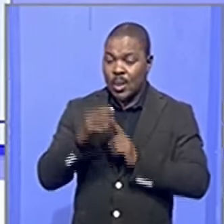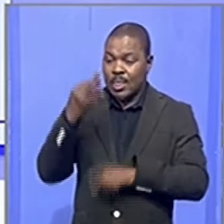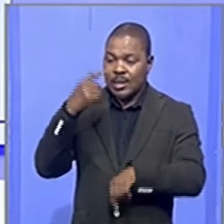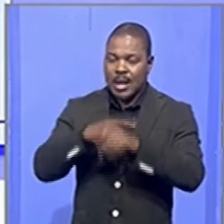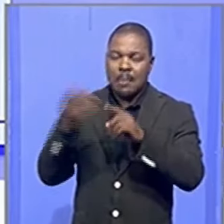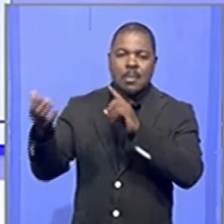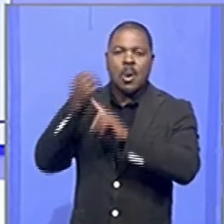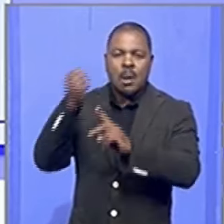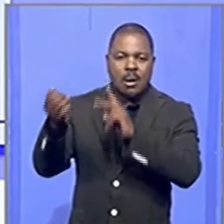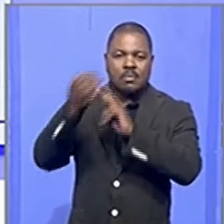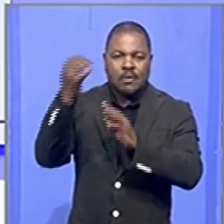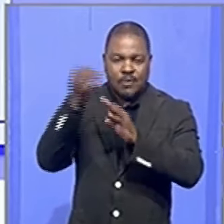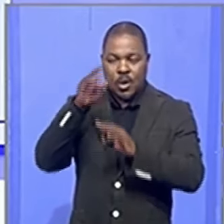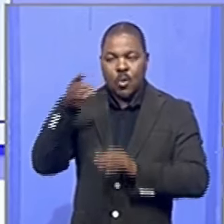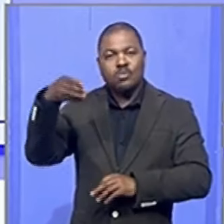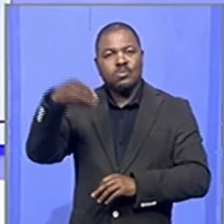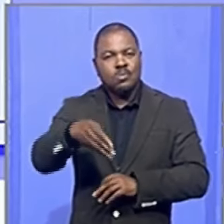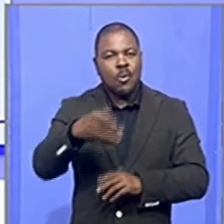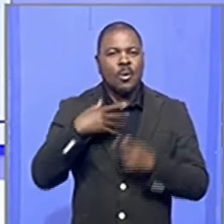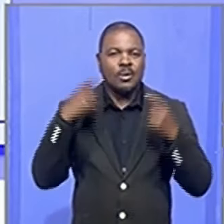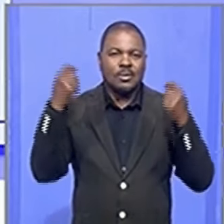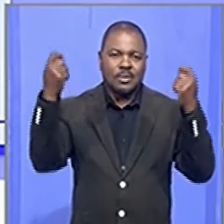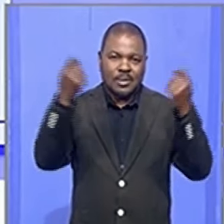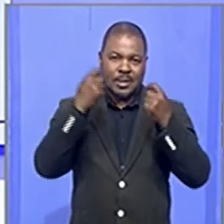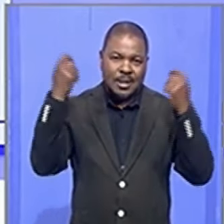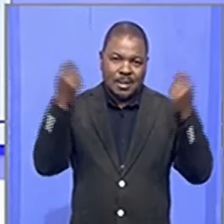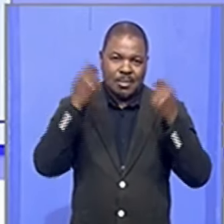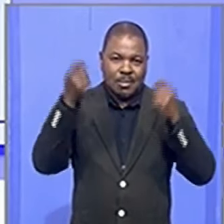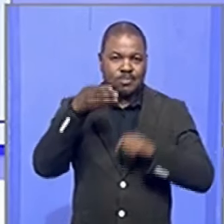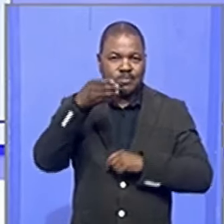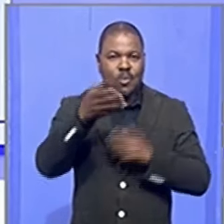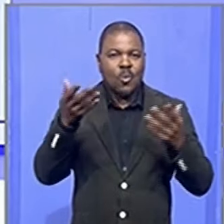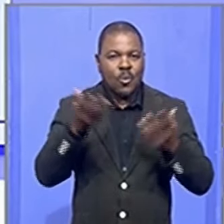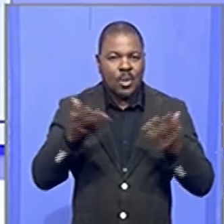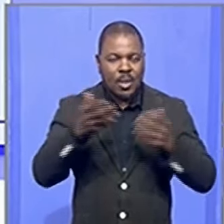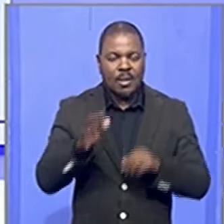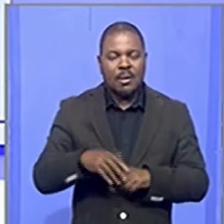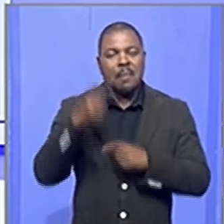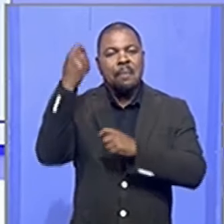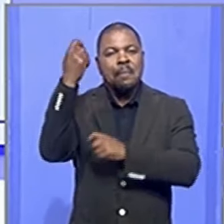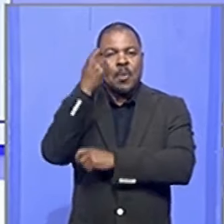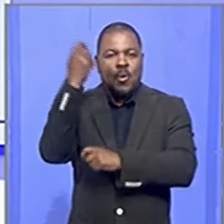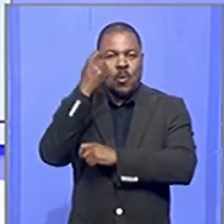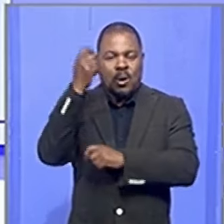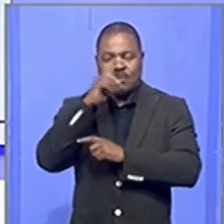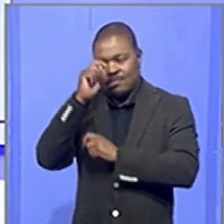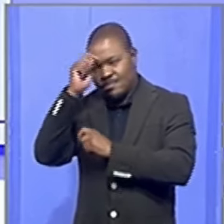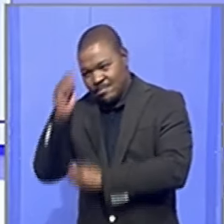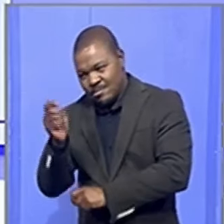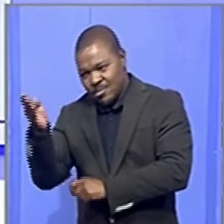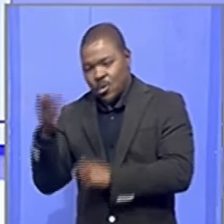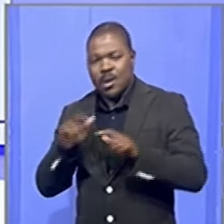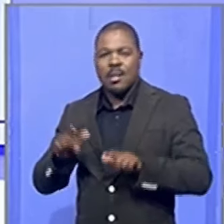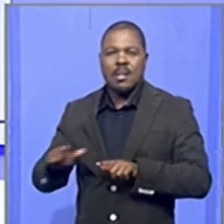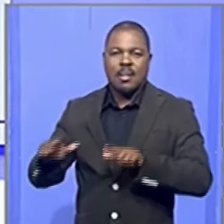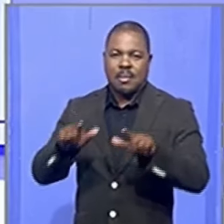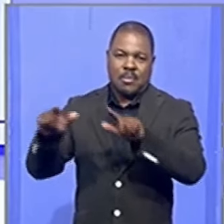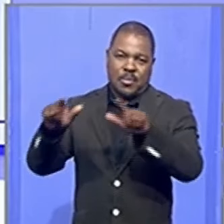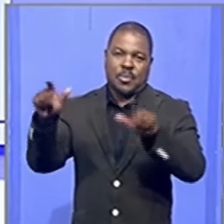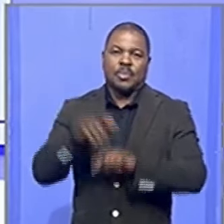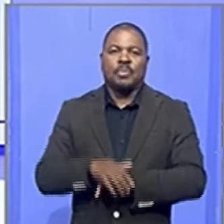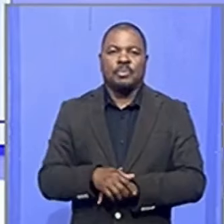Grand Slam o be a bolela seo nakong ya moletlo wo o bego dirilwe ka maikemišetšo a go mo lebogiša o bego